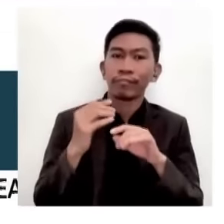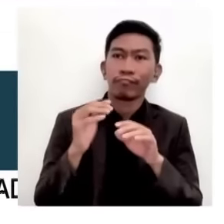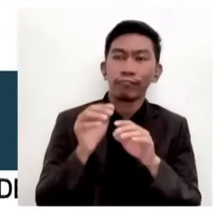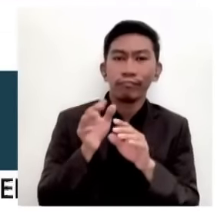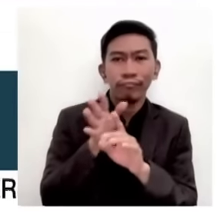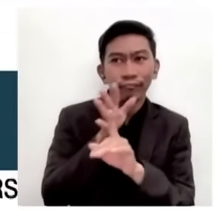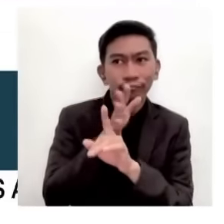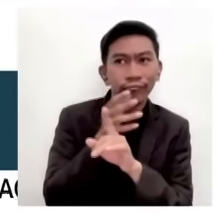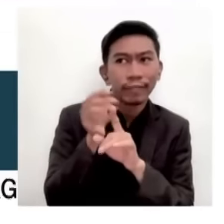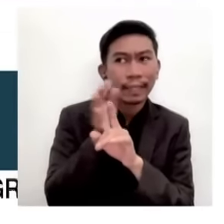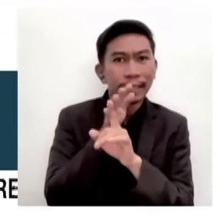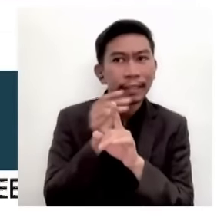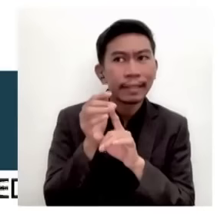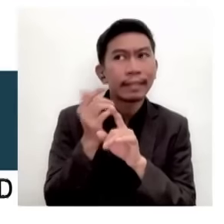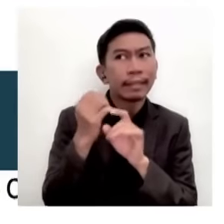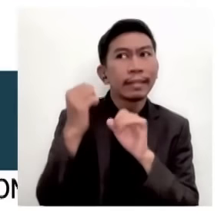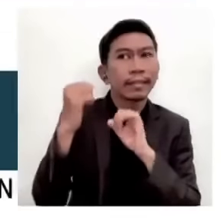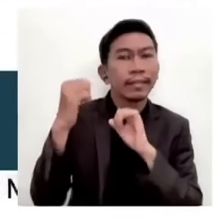sa nakaupo,